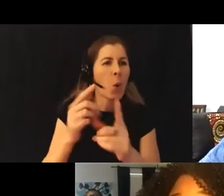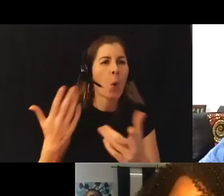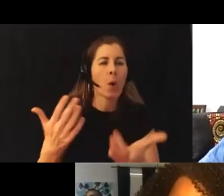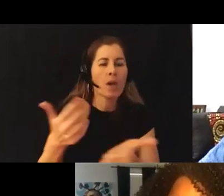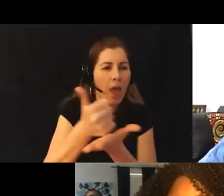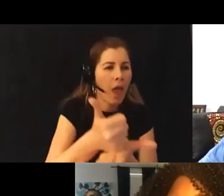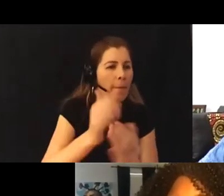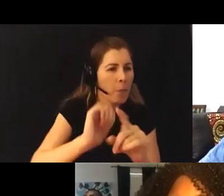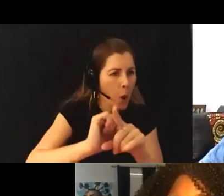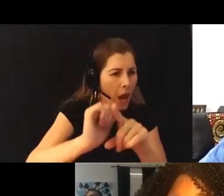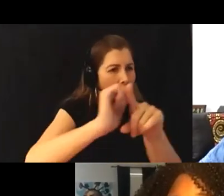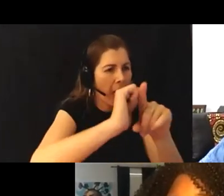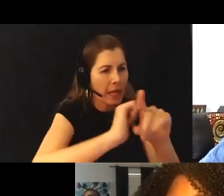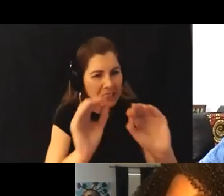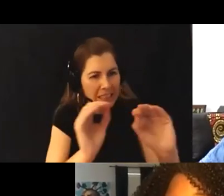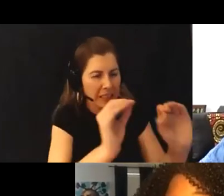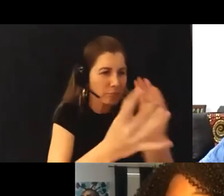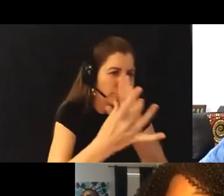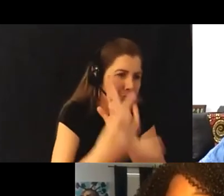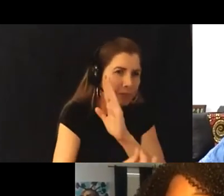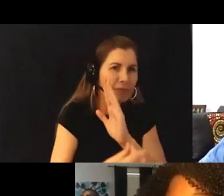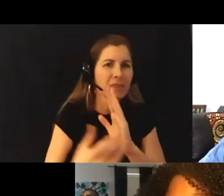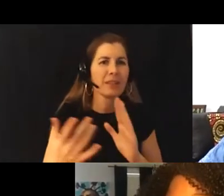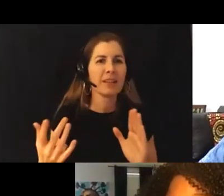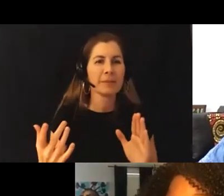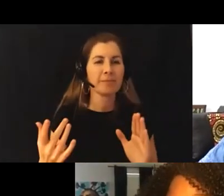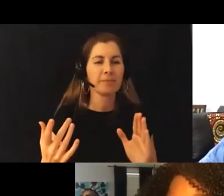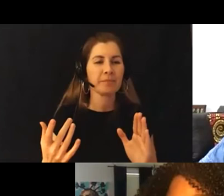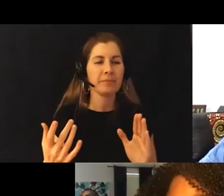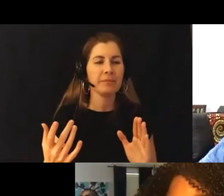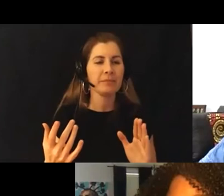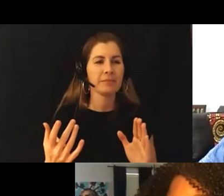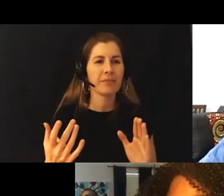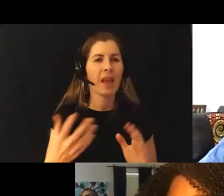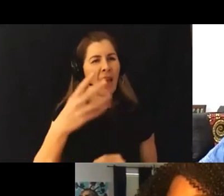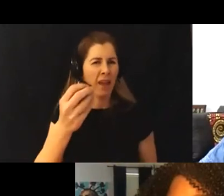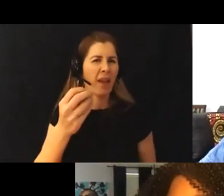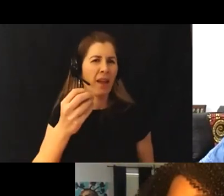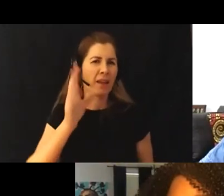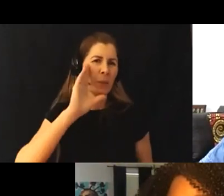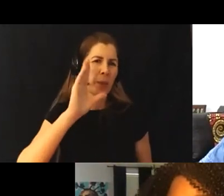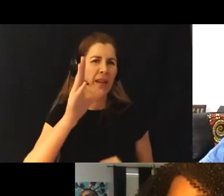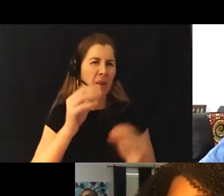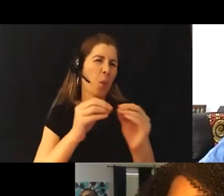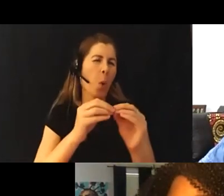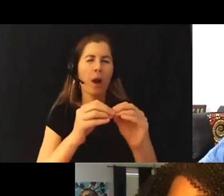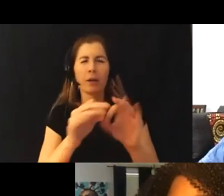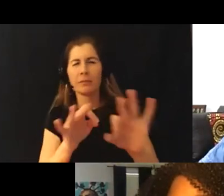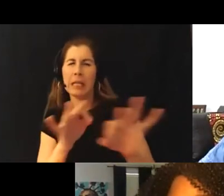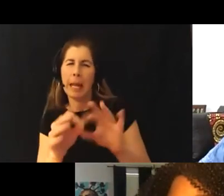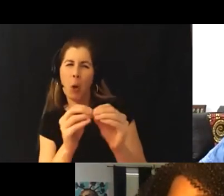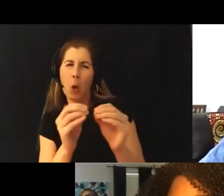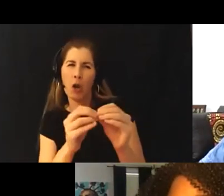from practicing artists. And I'll talk and tease this out a little bit more as we go into this,